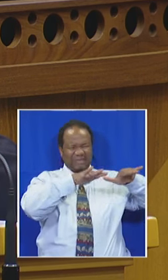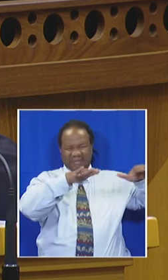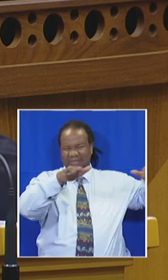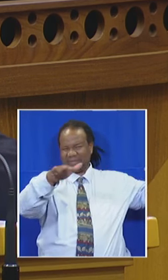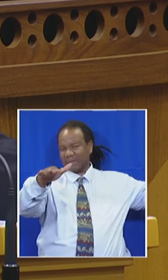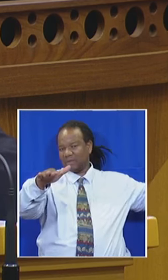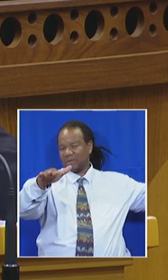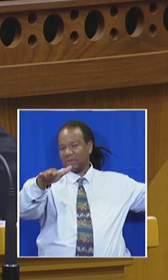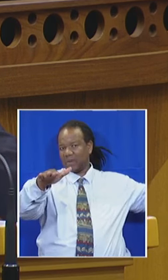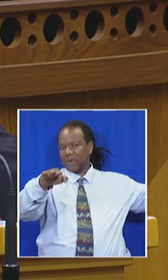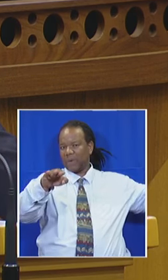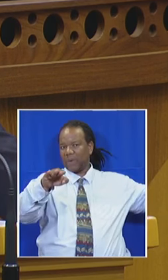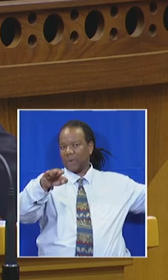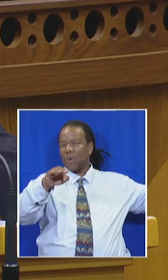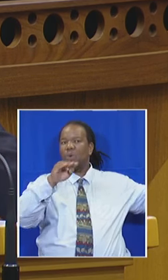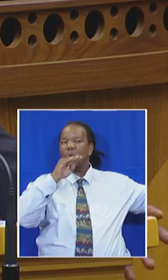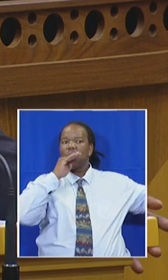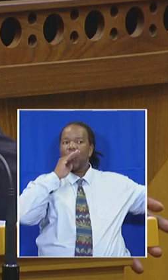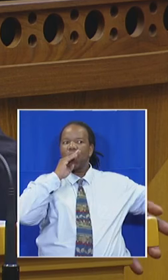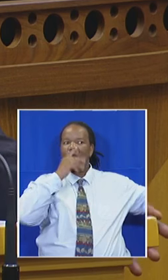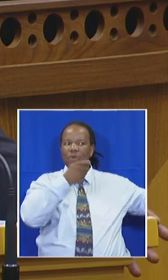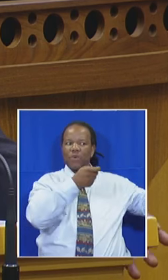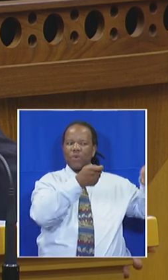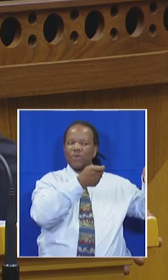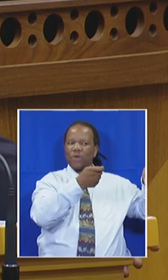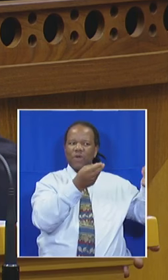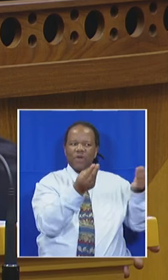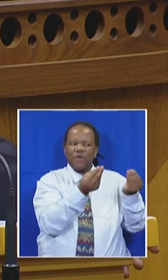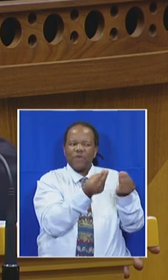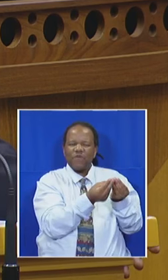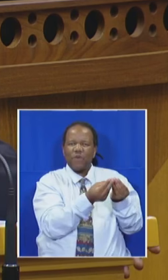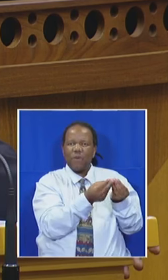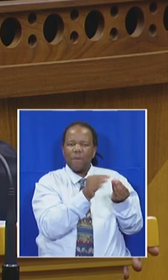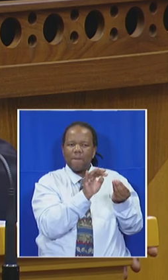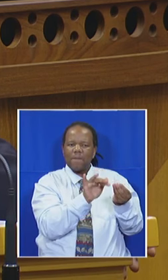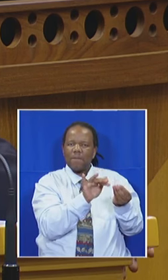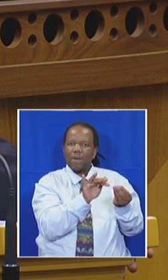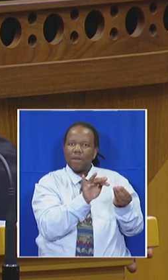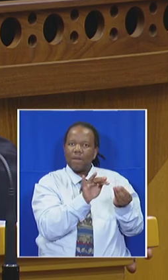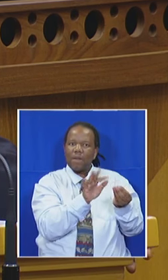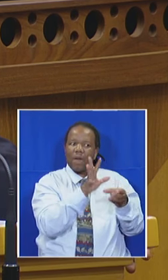are owned by few, and they form part of the economic base, the land.